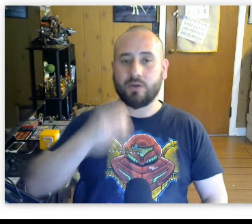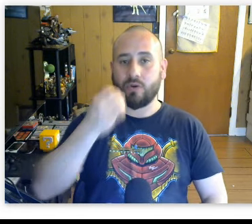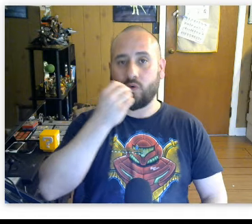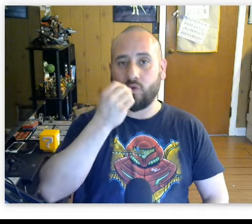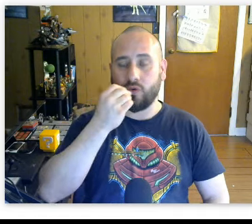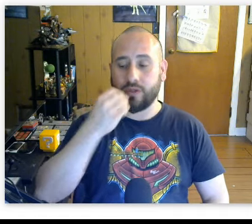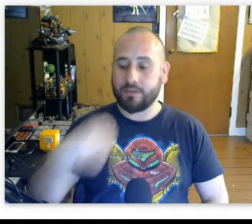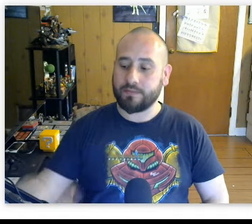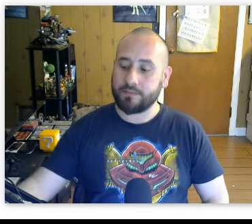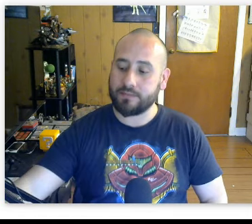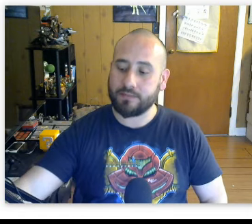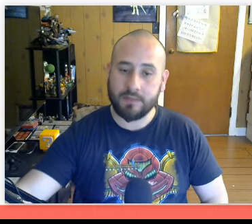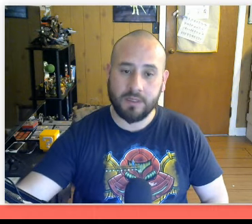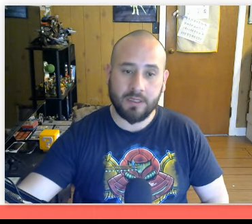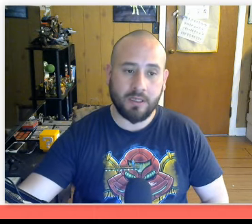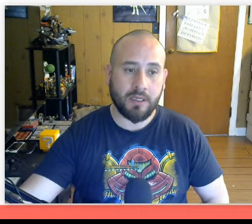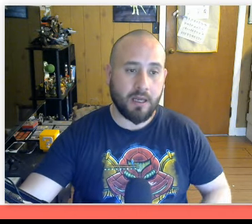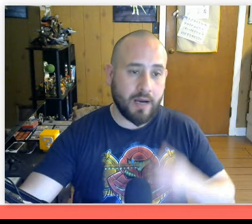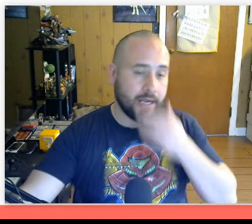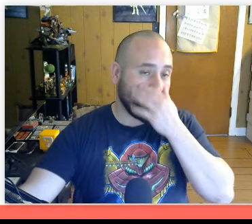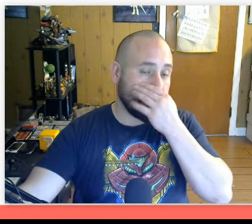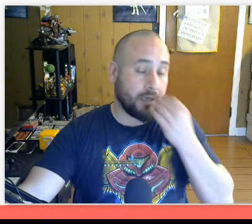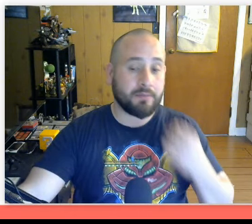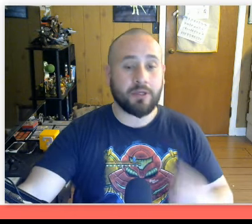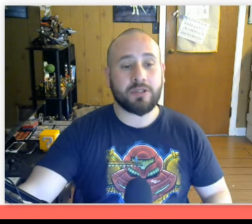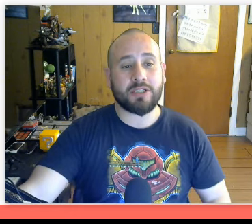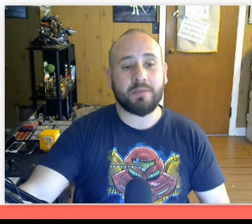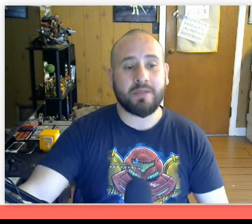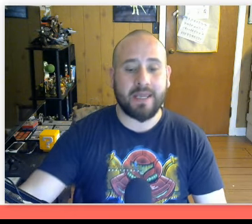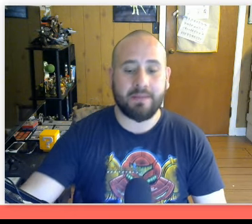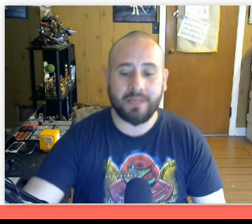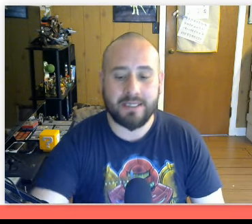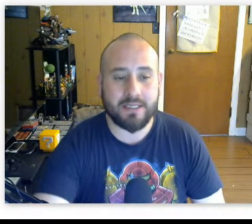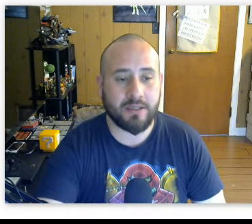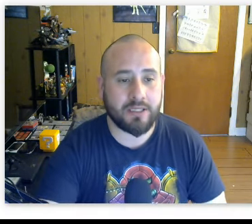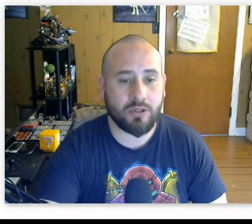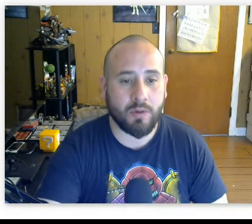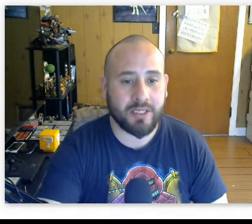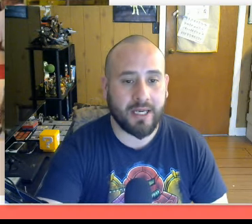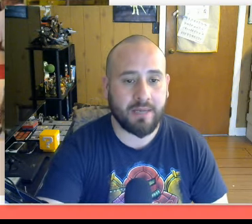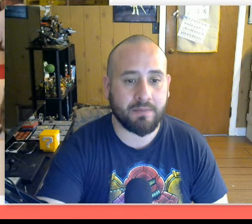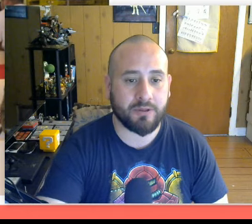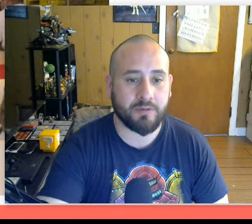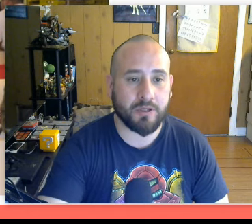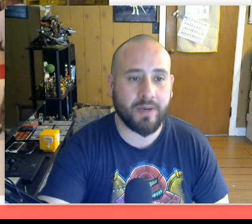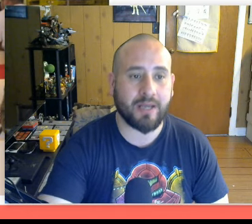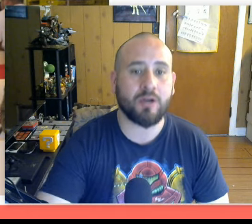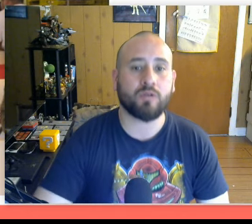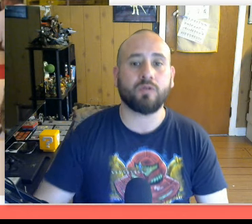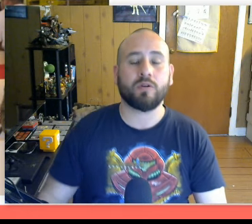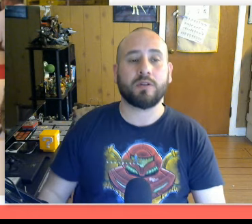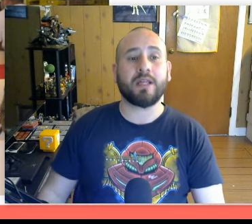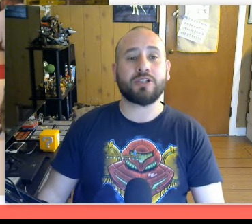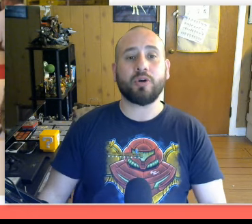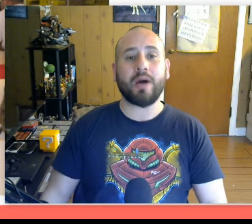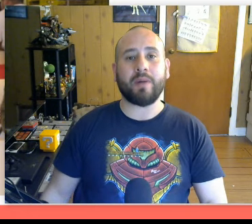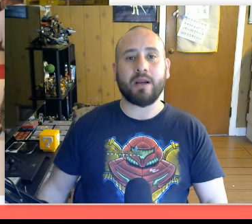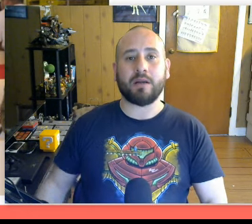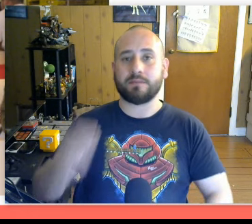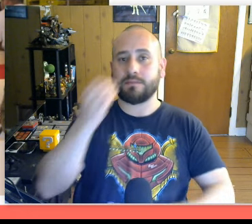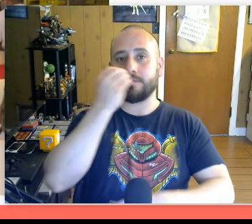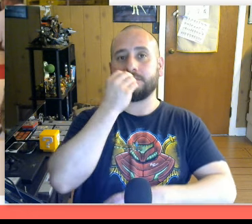Chinese food. All right. Those are some of the main places. So let's do it one more time. We'll do this one quick. Lunch you go